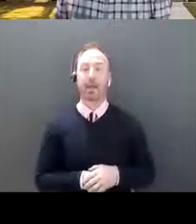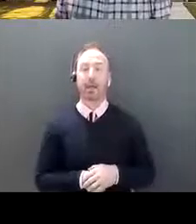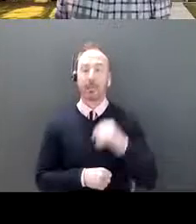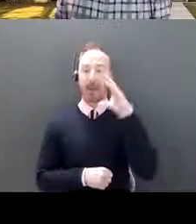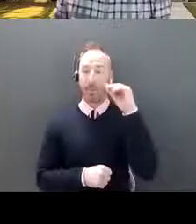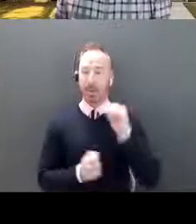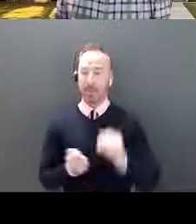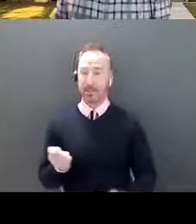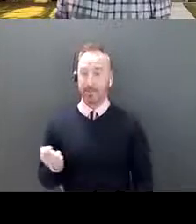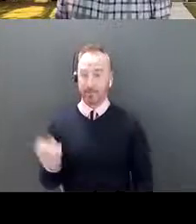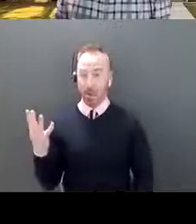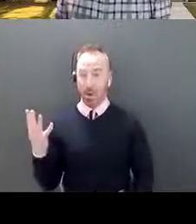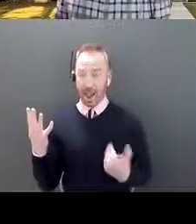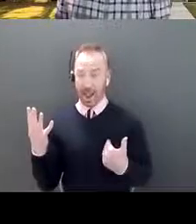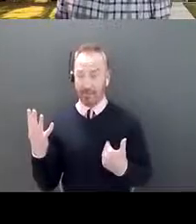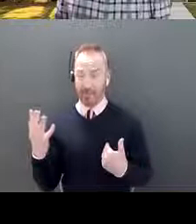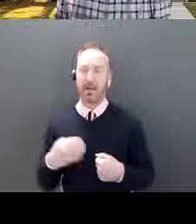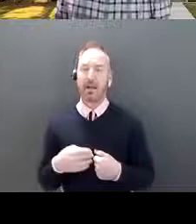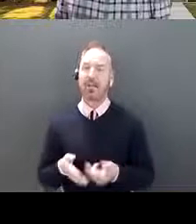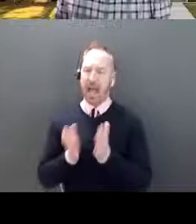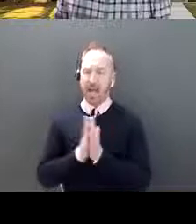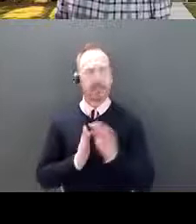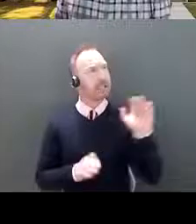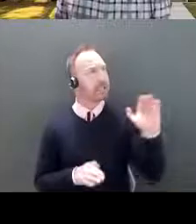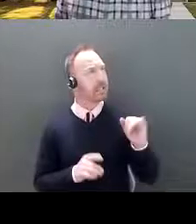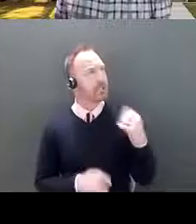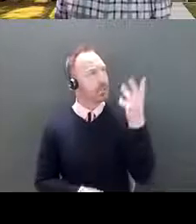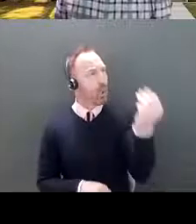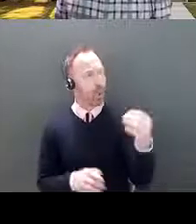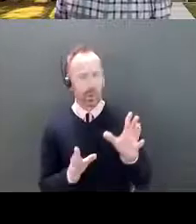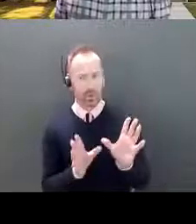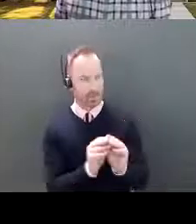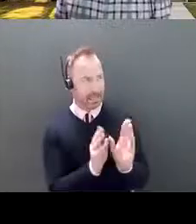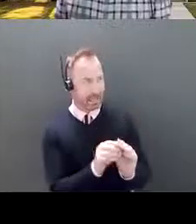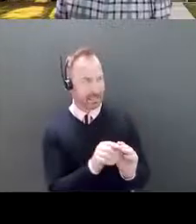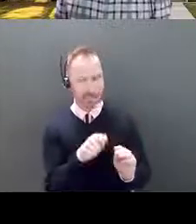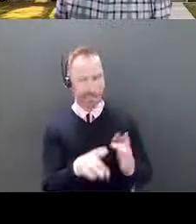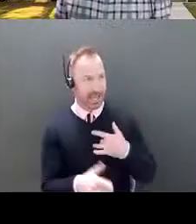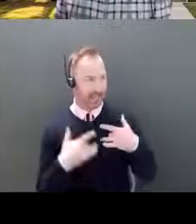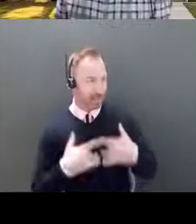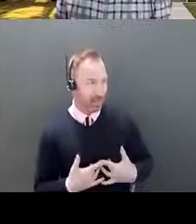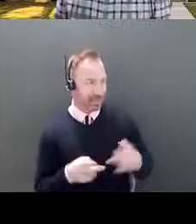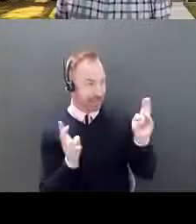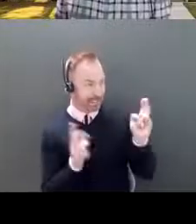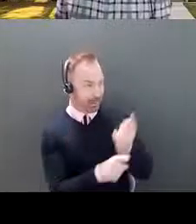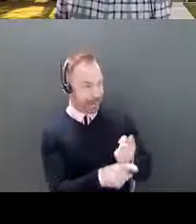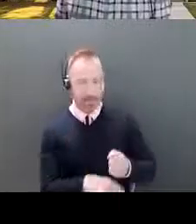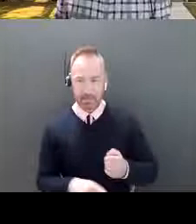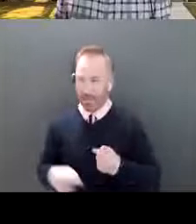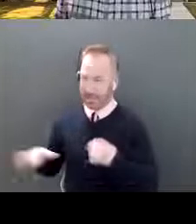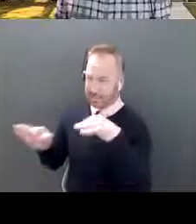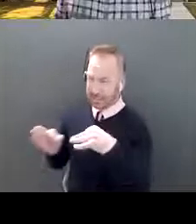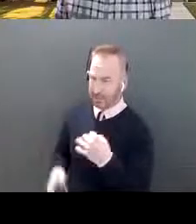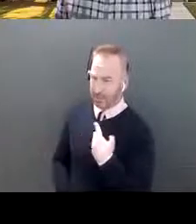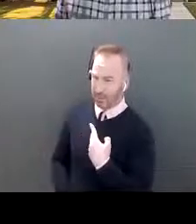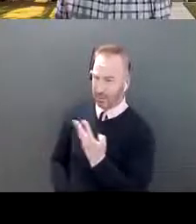go to meetings, they ask me why I do this. Isn't it depressing? And what I always say to them, that I imagine that I'm an